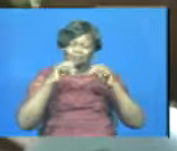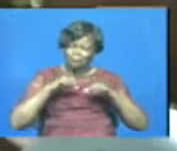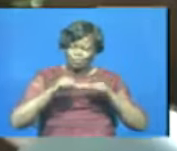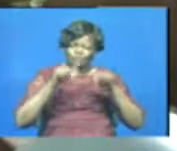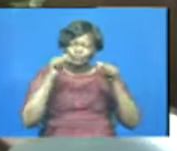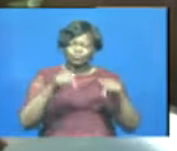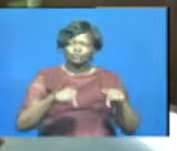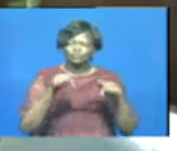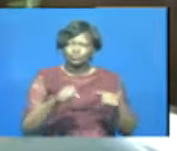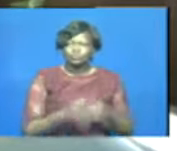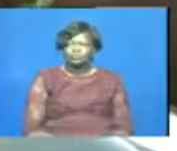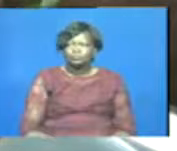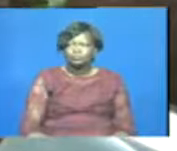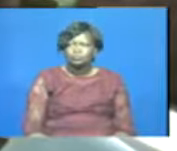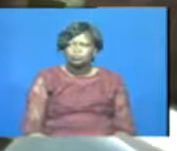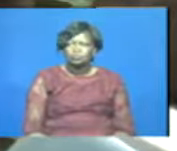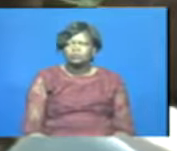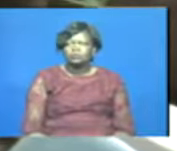the flag.